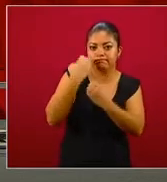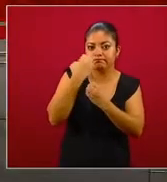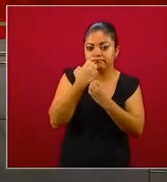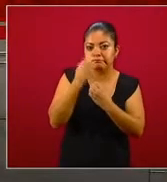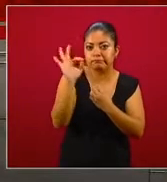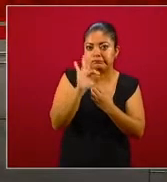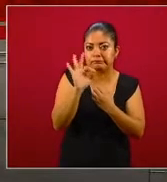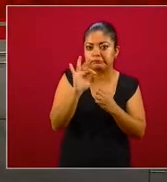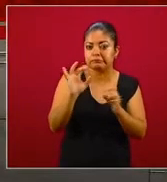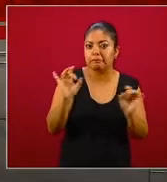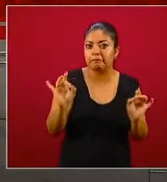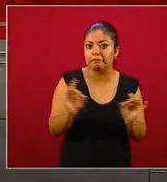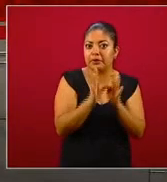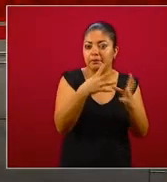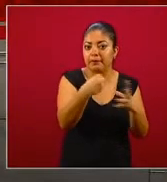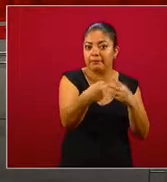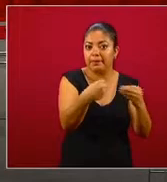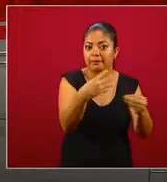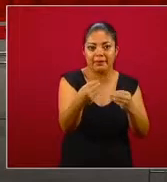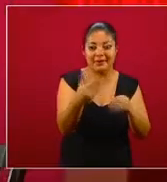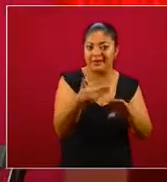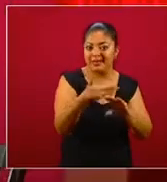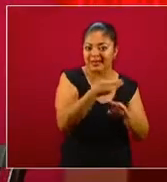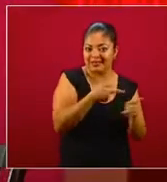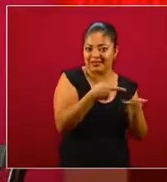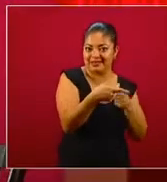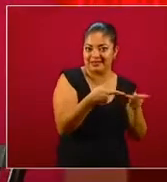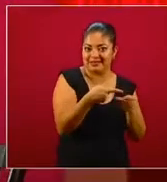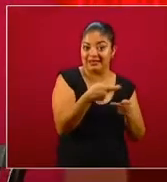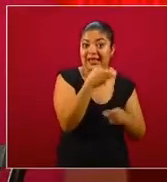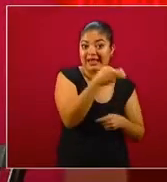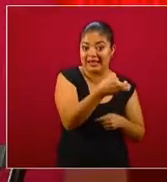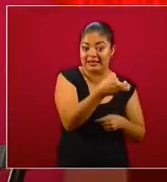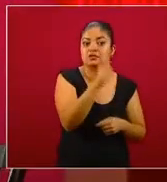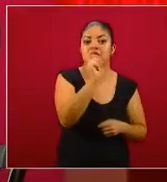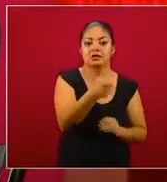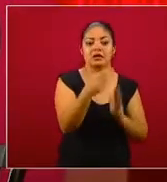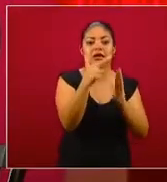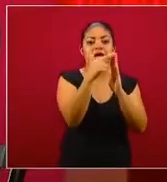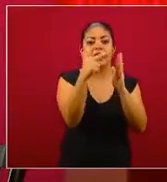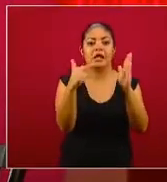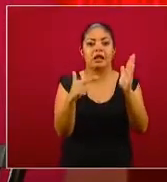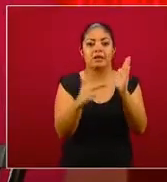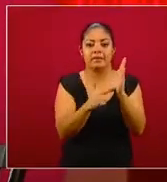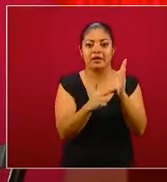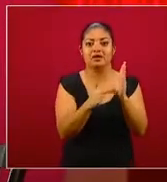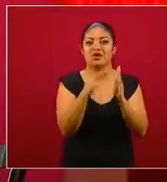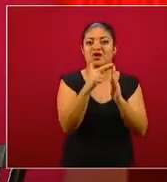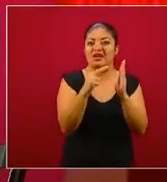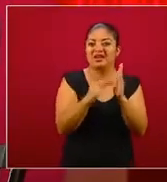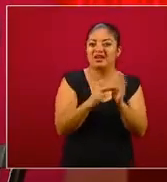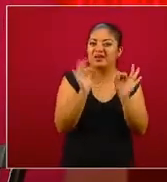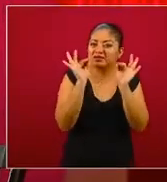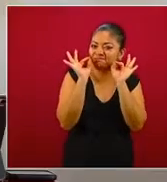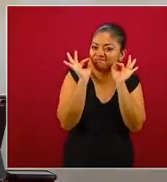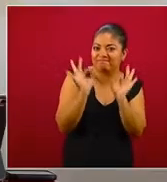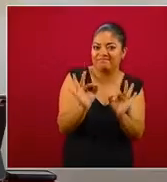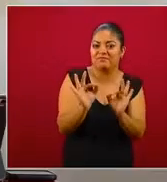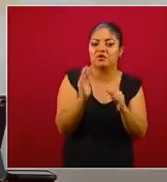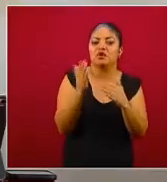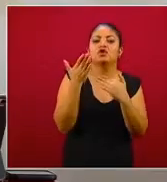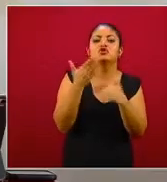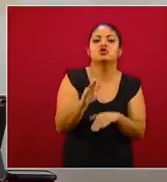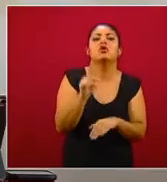have a daily monitoring of the progression of the epidemiological curves on the different municipalities